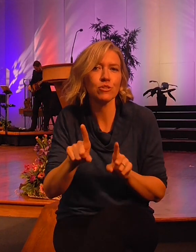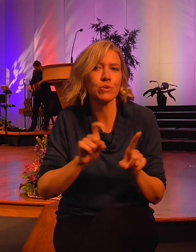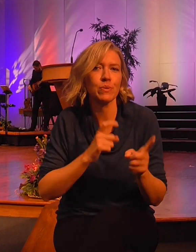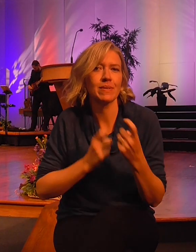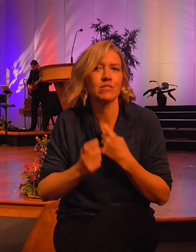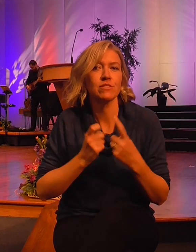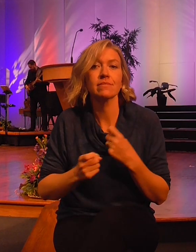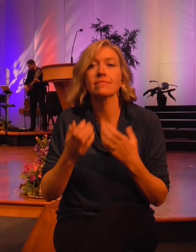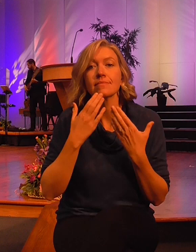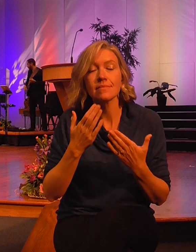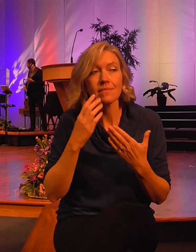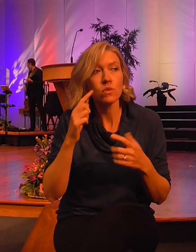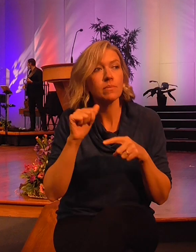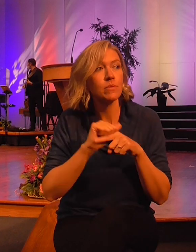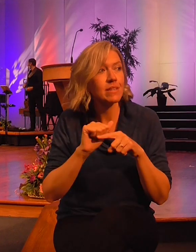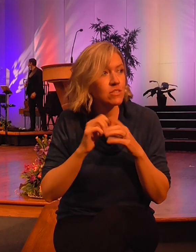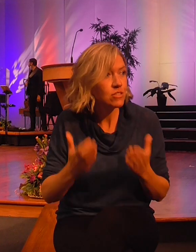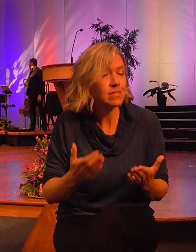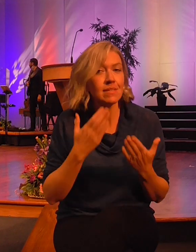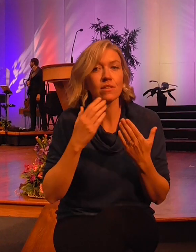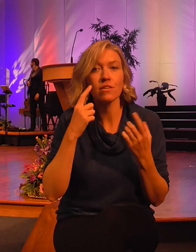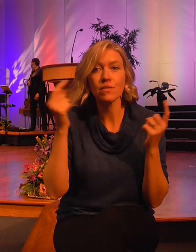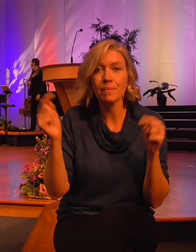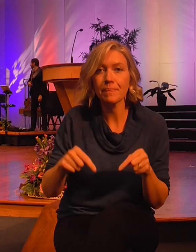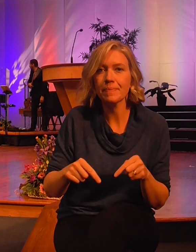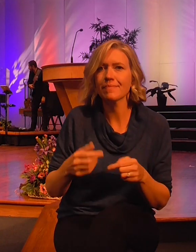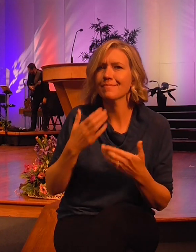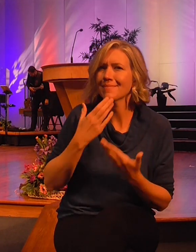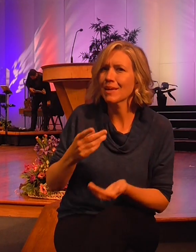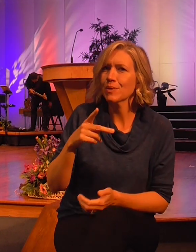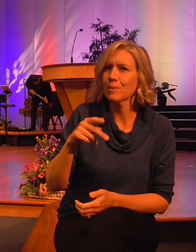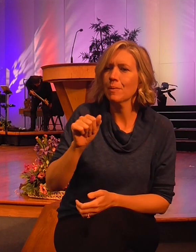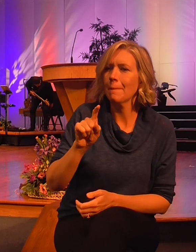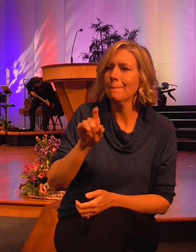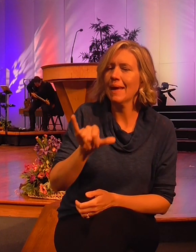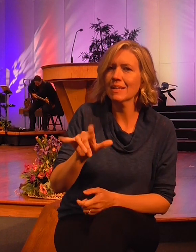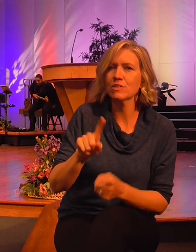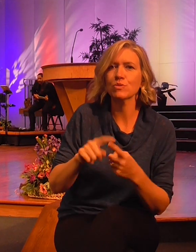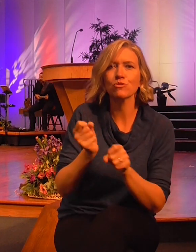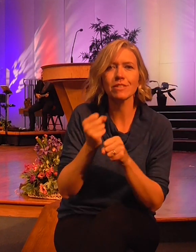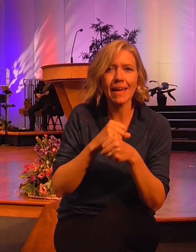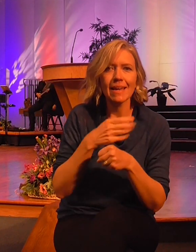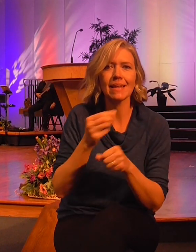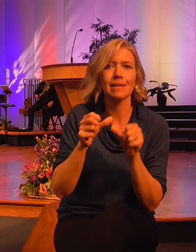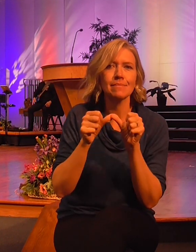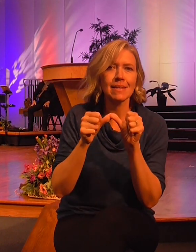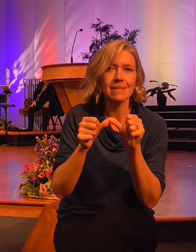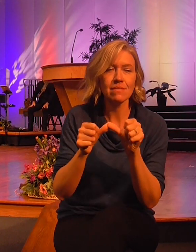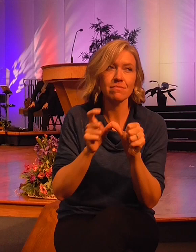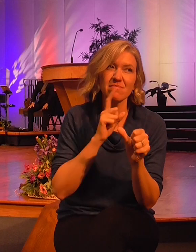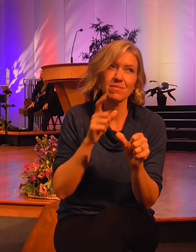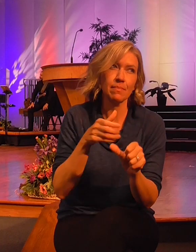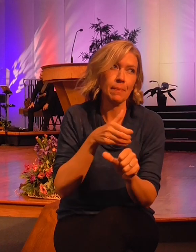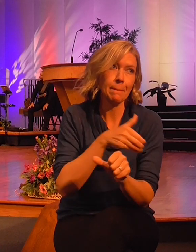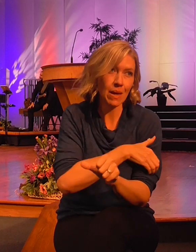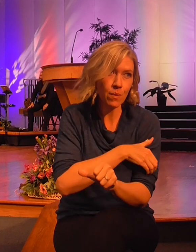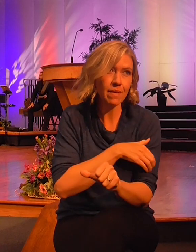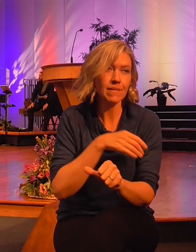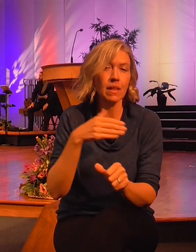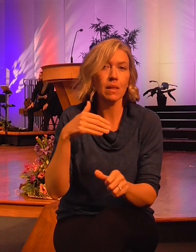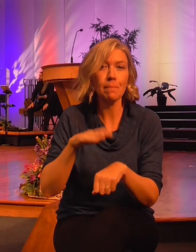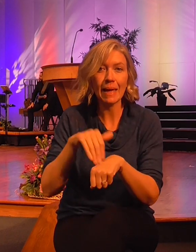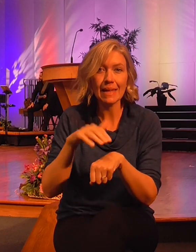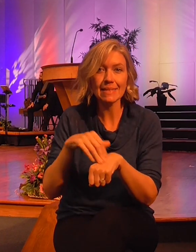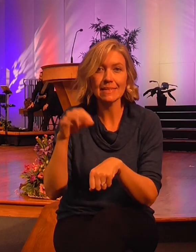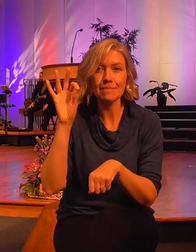practitioners. And thank you for being here. Thank you, Patty, for helping to create and maintain a real powerful pet ministry here. You